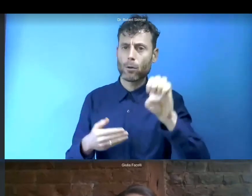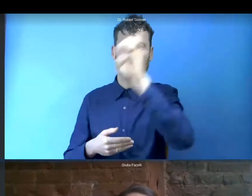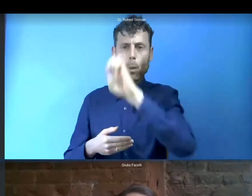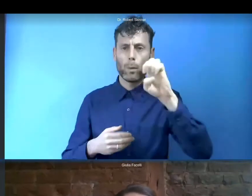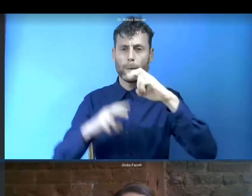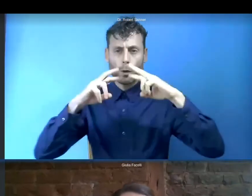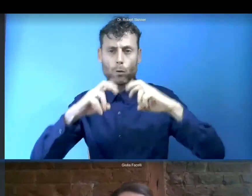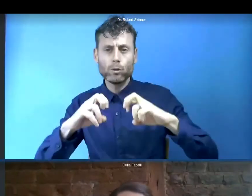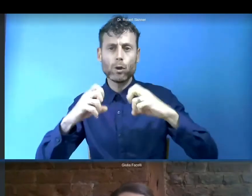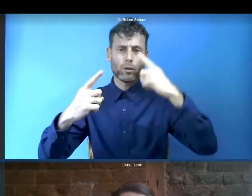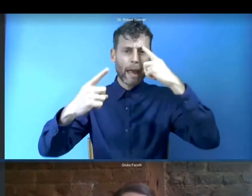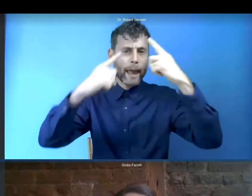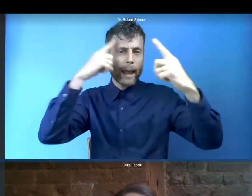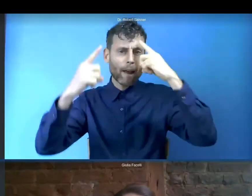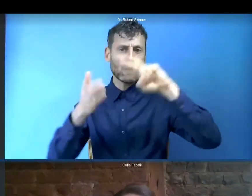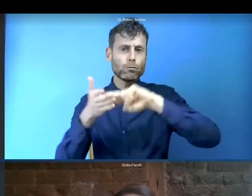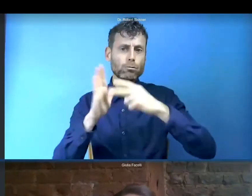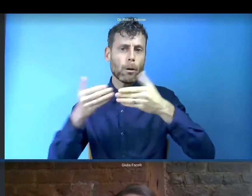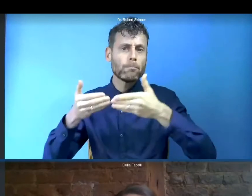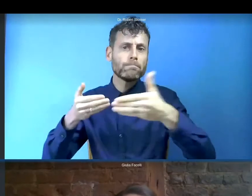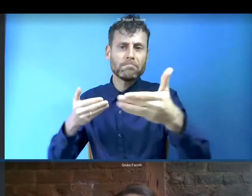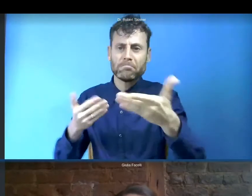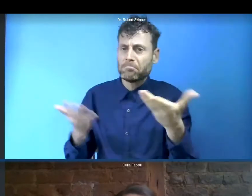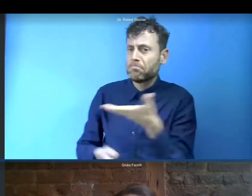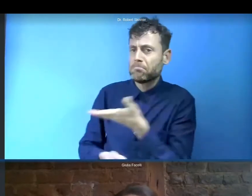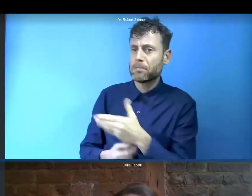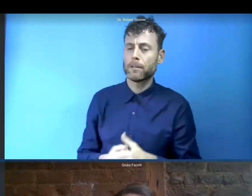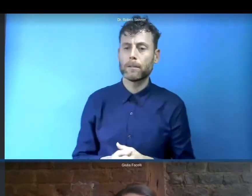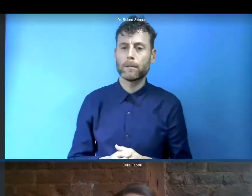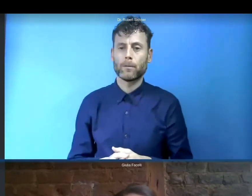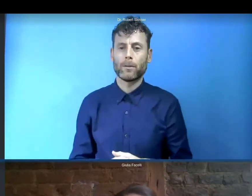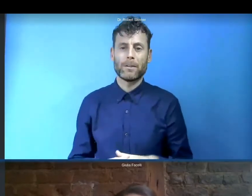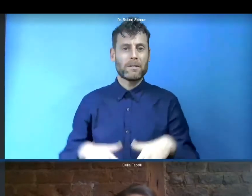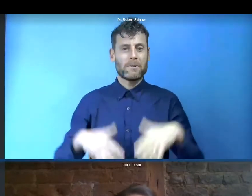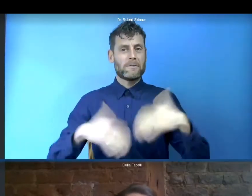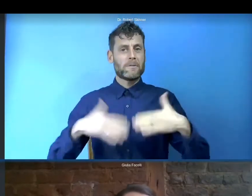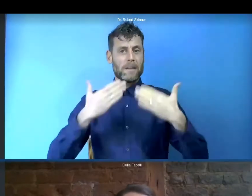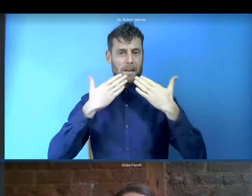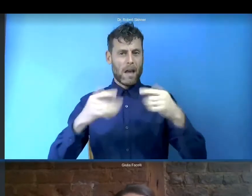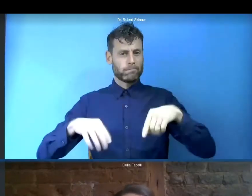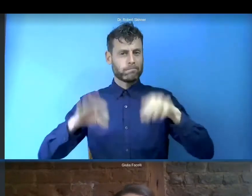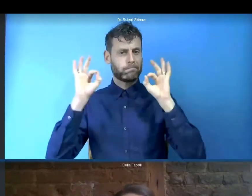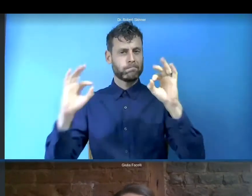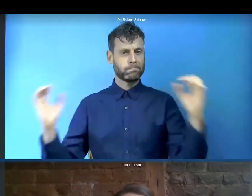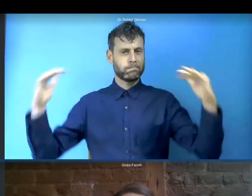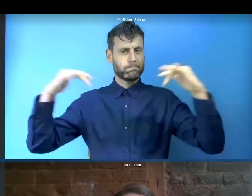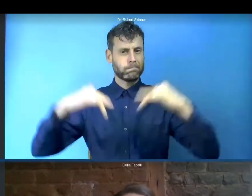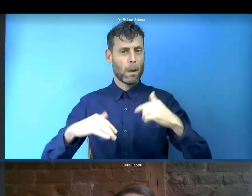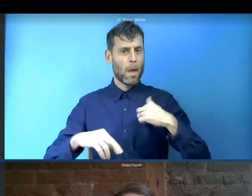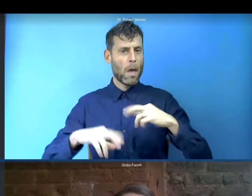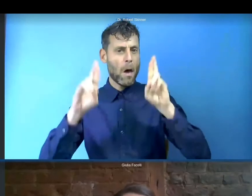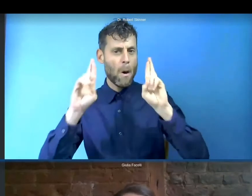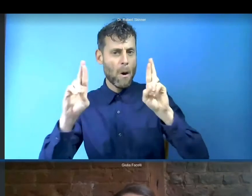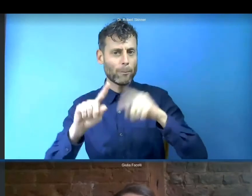Thank you, Cristina, and thank you for the invitation in this excellent event. I would say I hope you're having the same fun that I